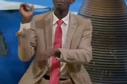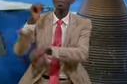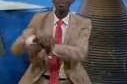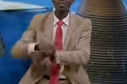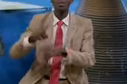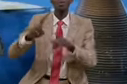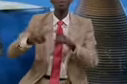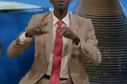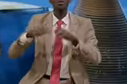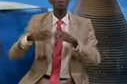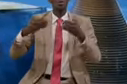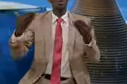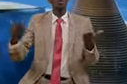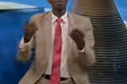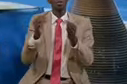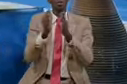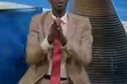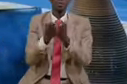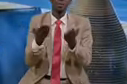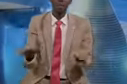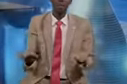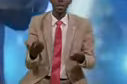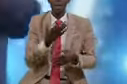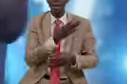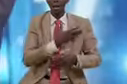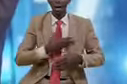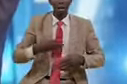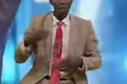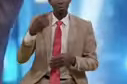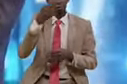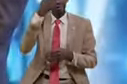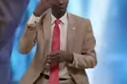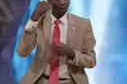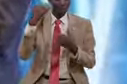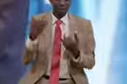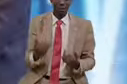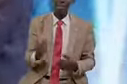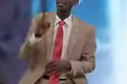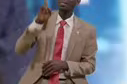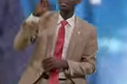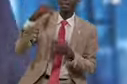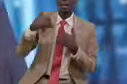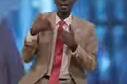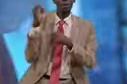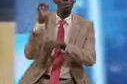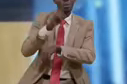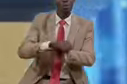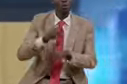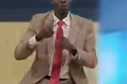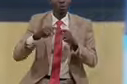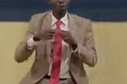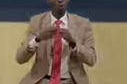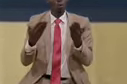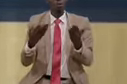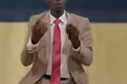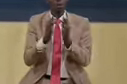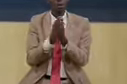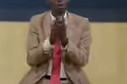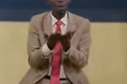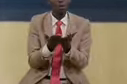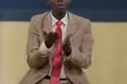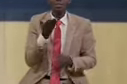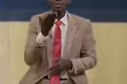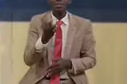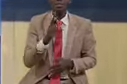open the book. And because now he has prevailed to open the book, there is